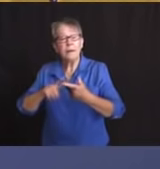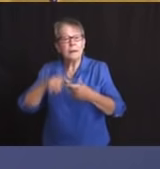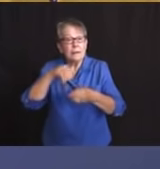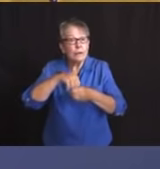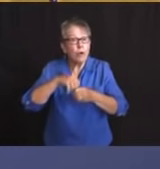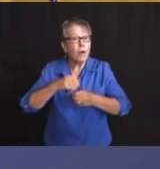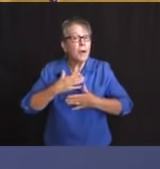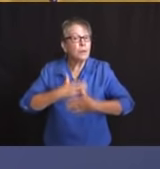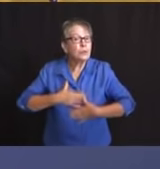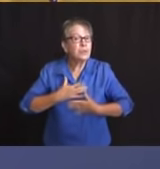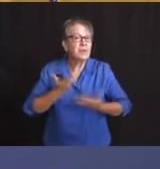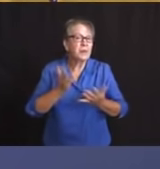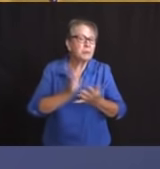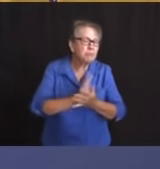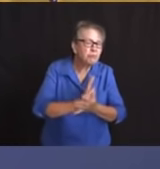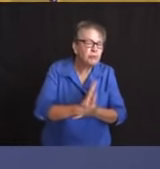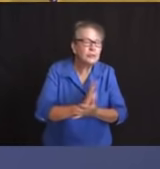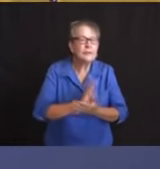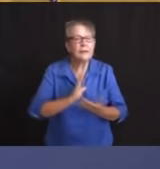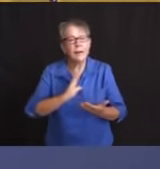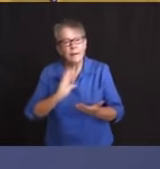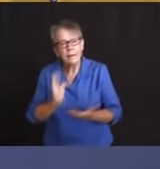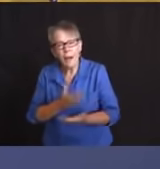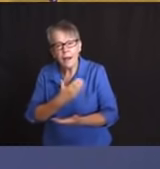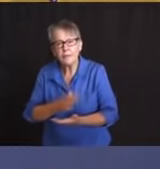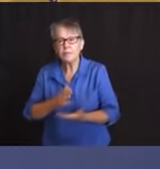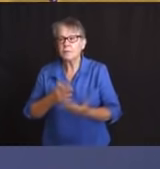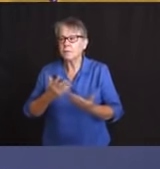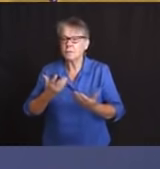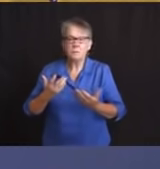on the third one, I think we addressed this the other day.